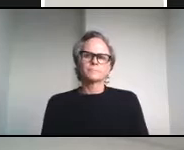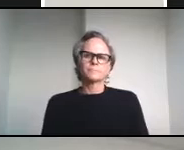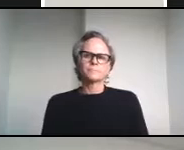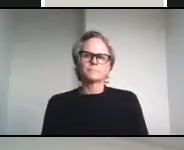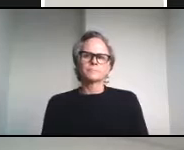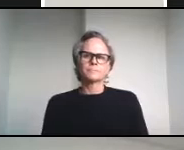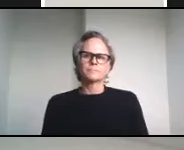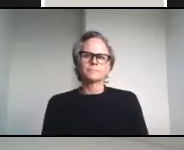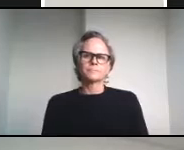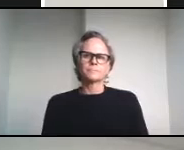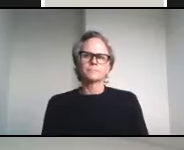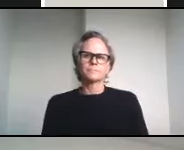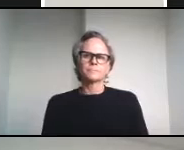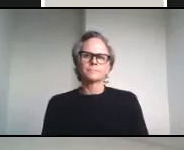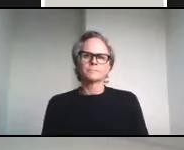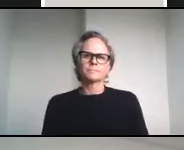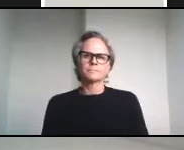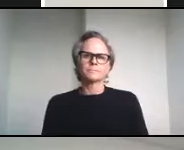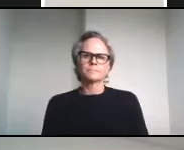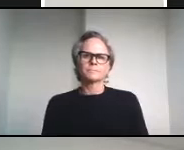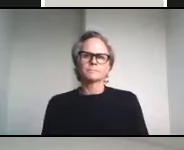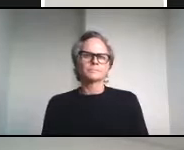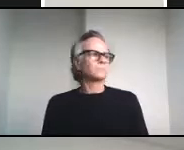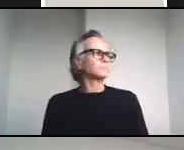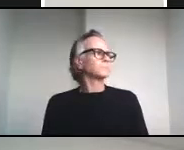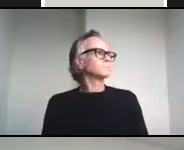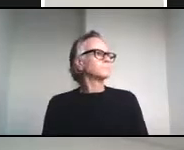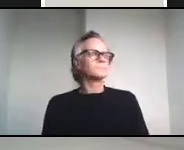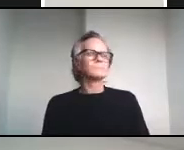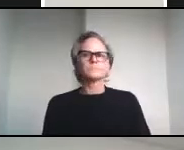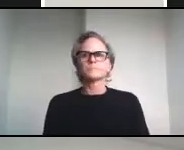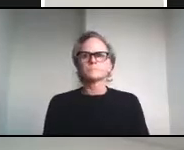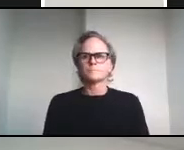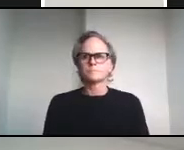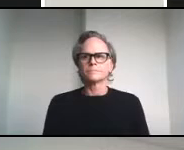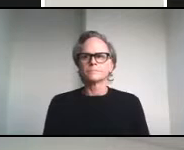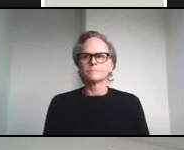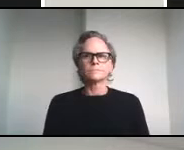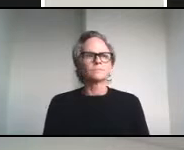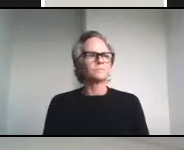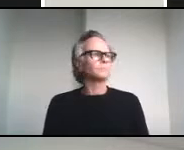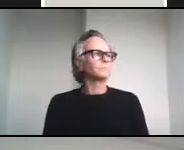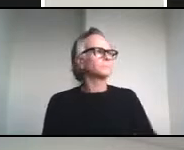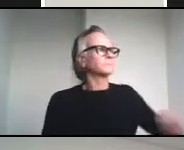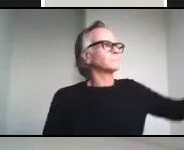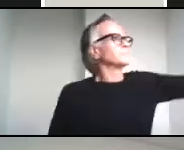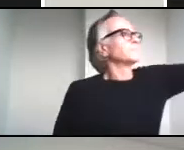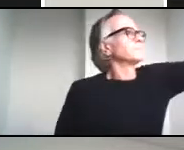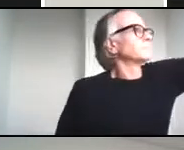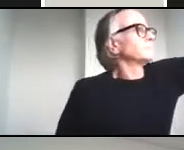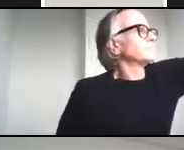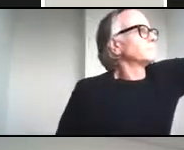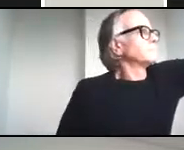Favreau, and GLAC, Glendale Library Arts and Culture, have moved the project through the phases of evaluating the present state of the